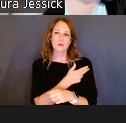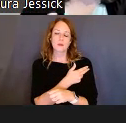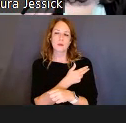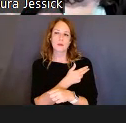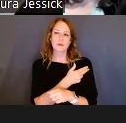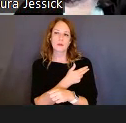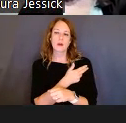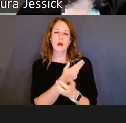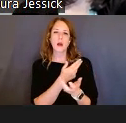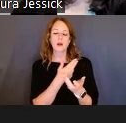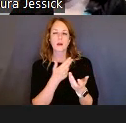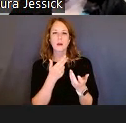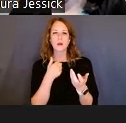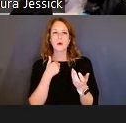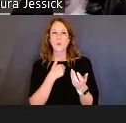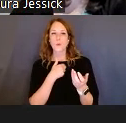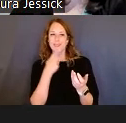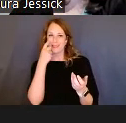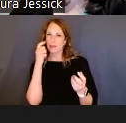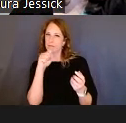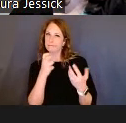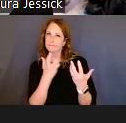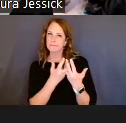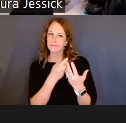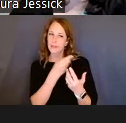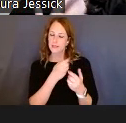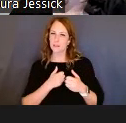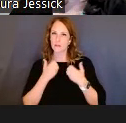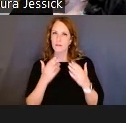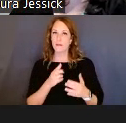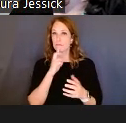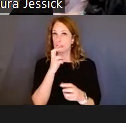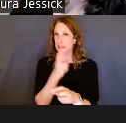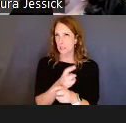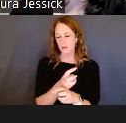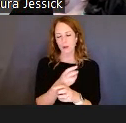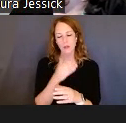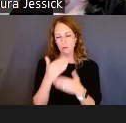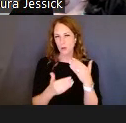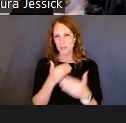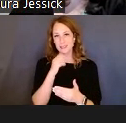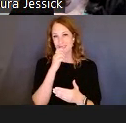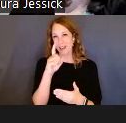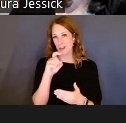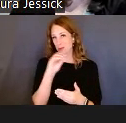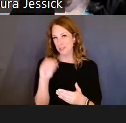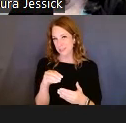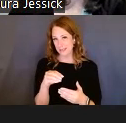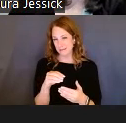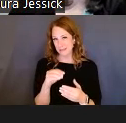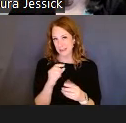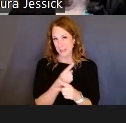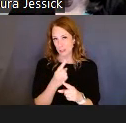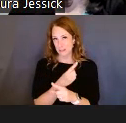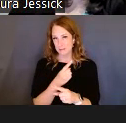are under the belief that it belongs to this survivor. It's a really difficult process and it's not 100% guaranteed.